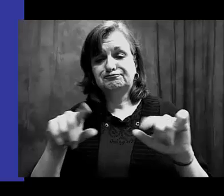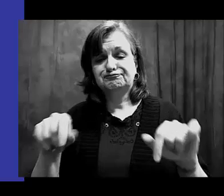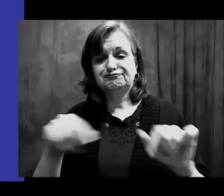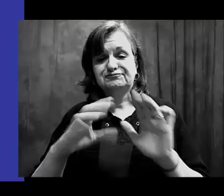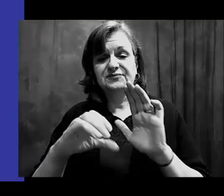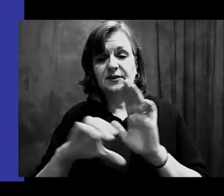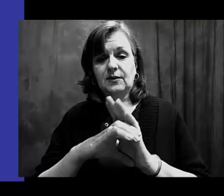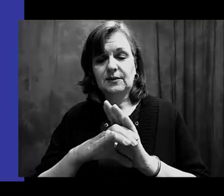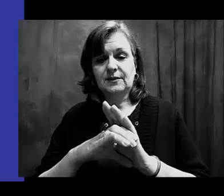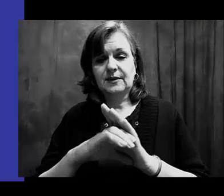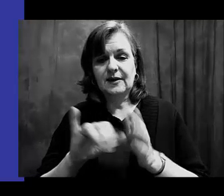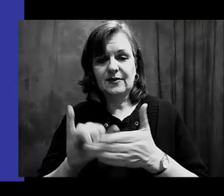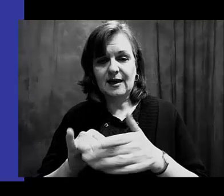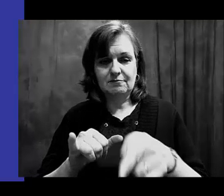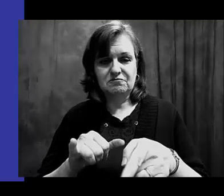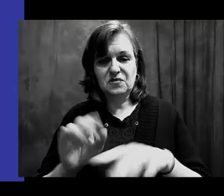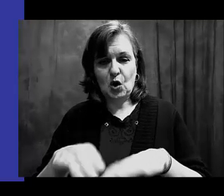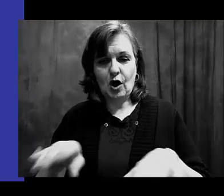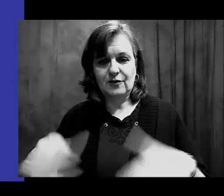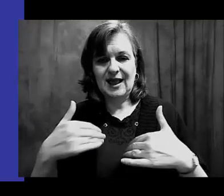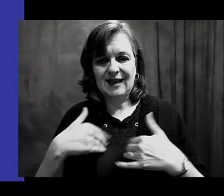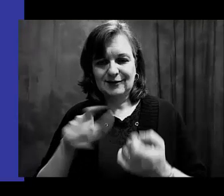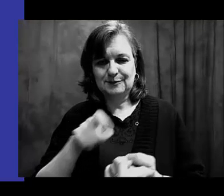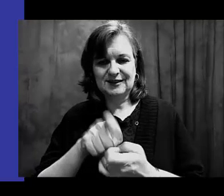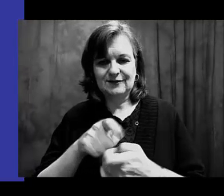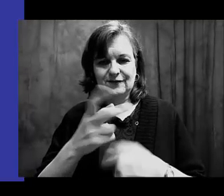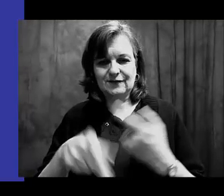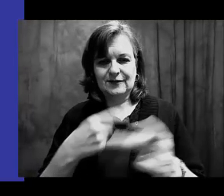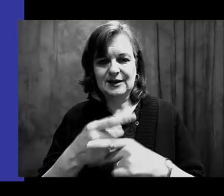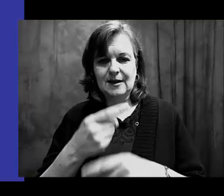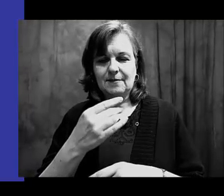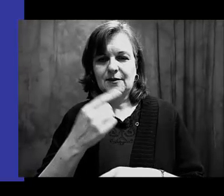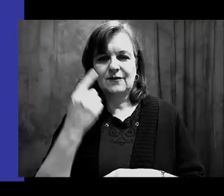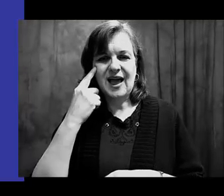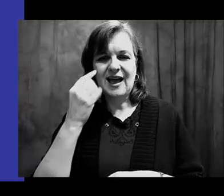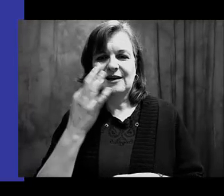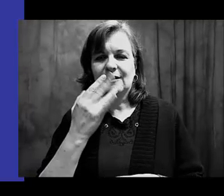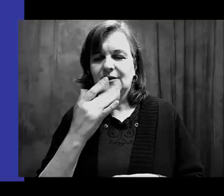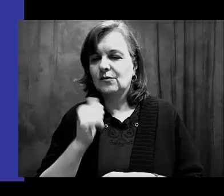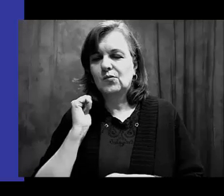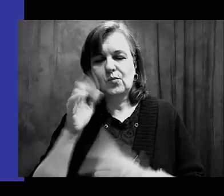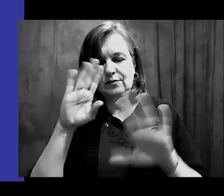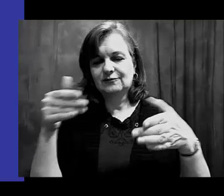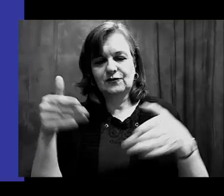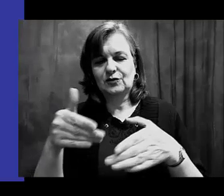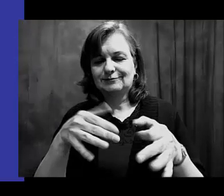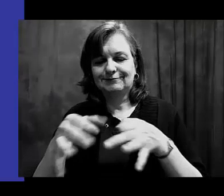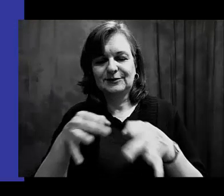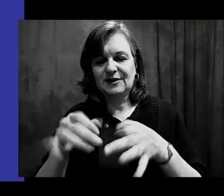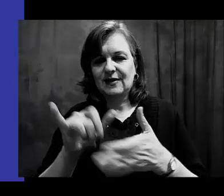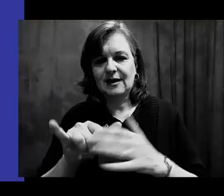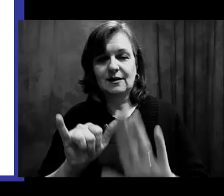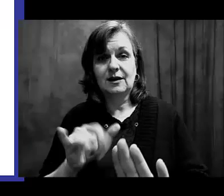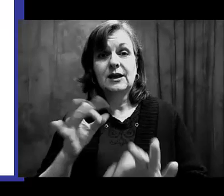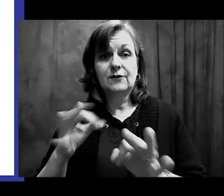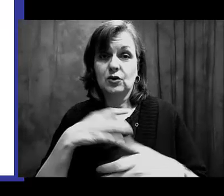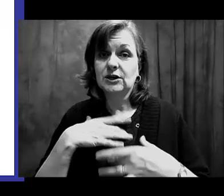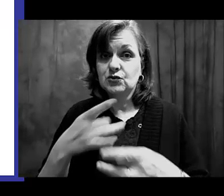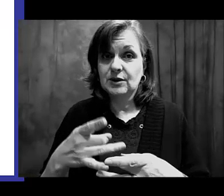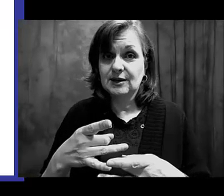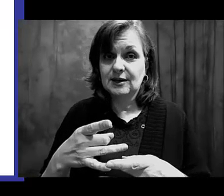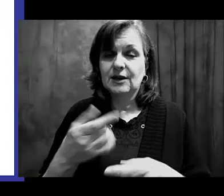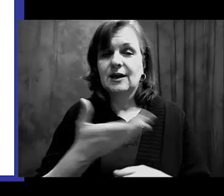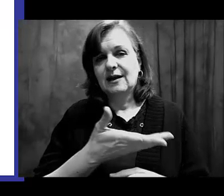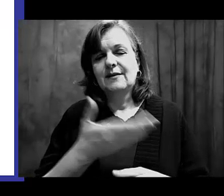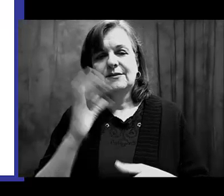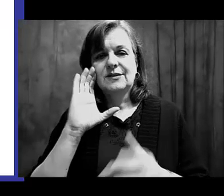offspring particular eye colors associated with them. I'm not going to focus on that for now, but if you're interested in it, it's here for